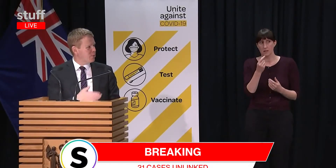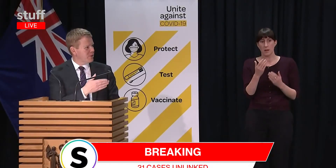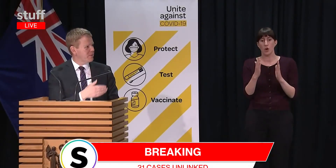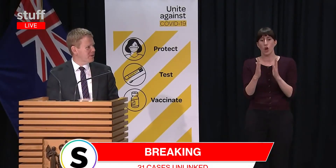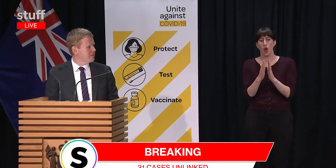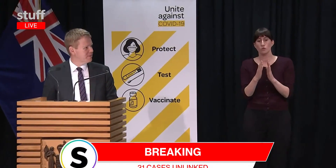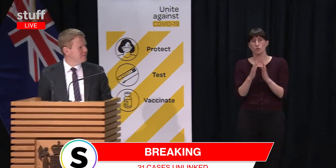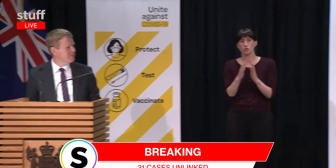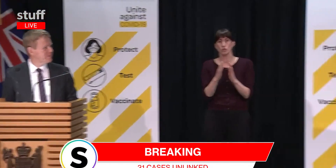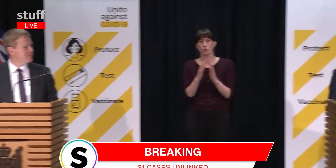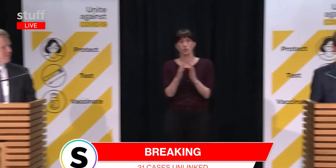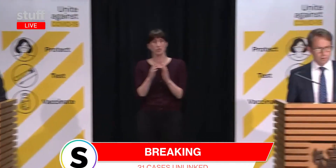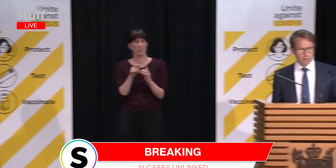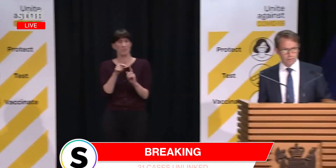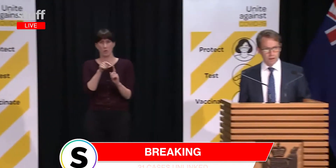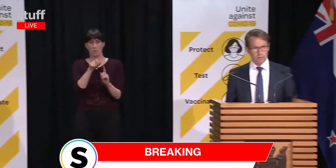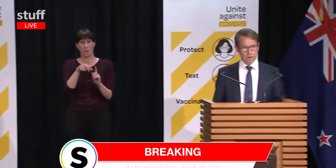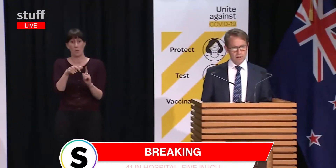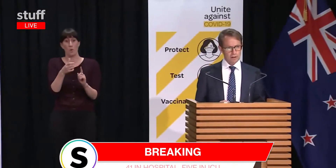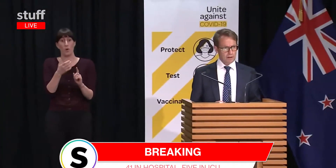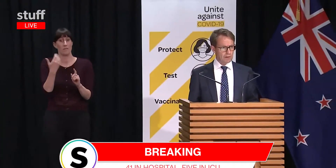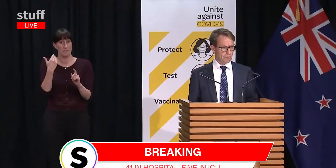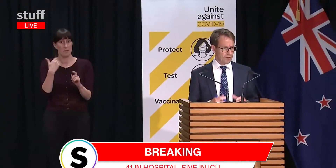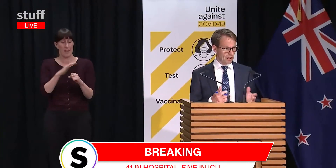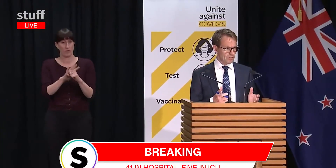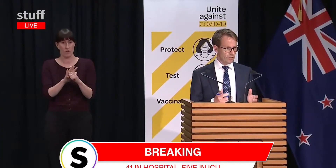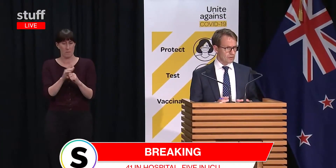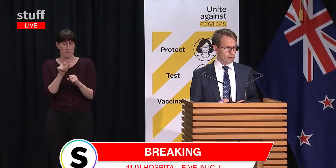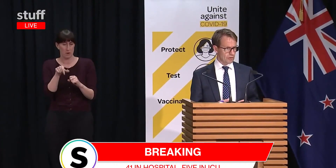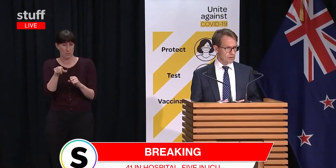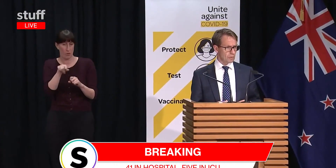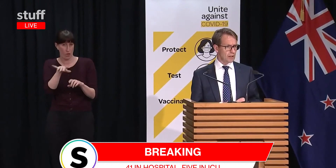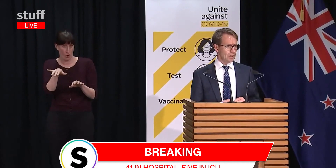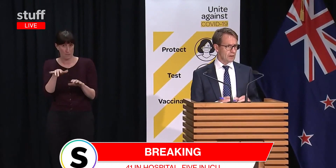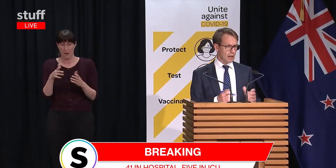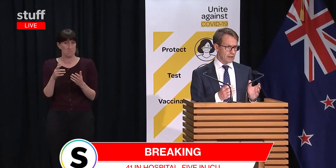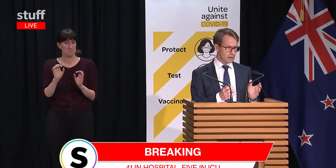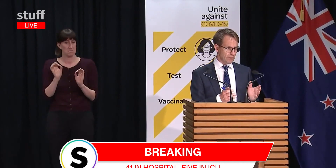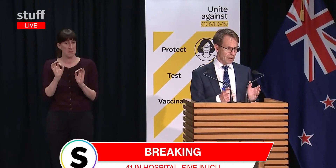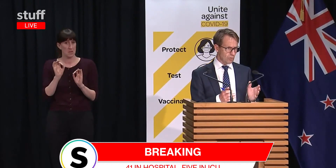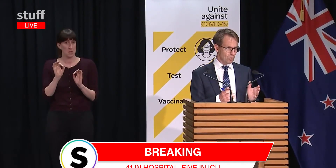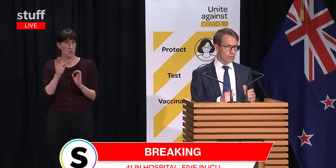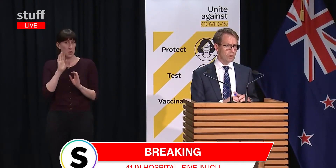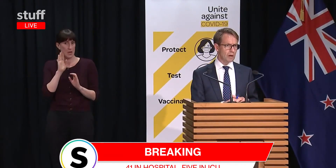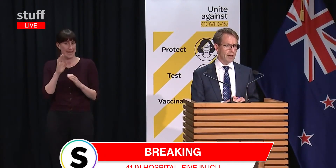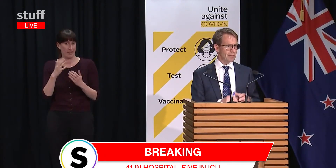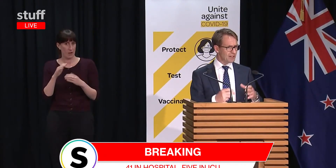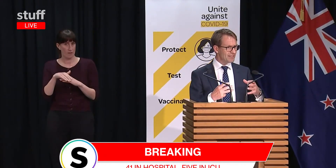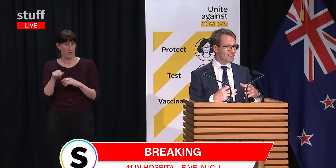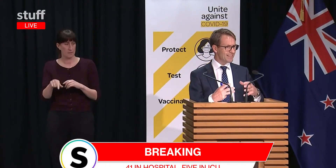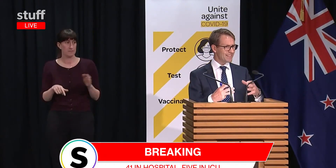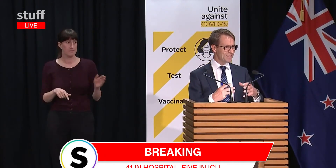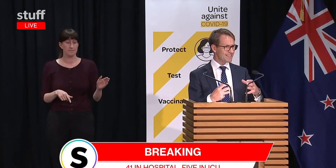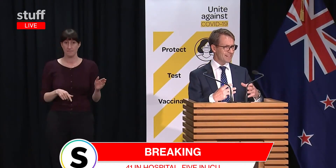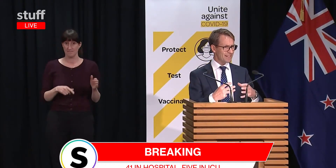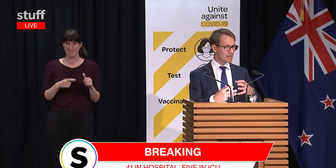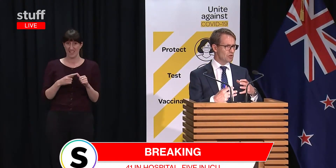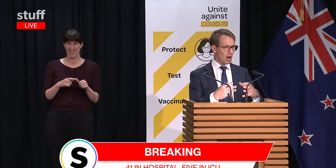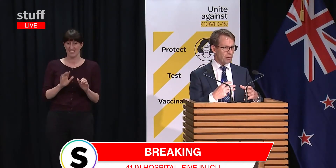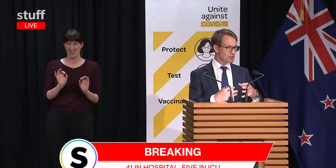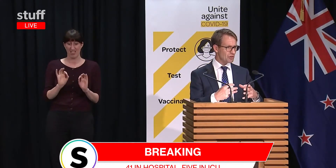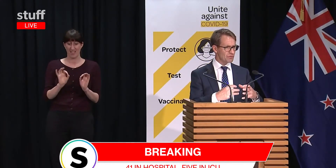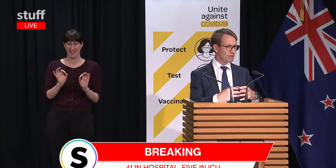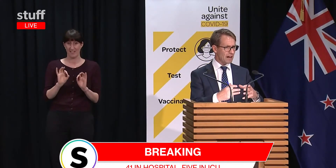likely at this point. No, so we haven't had any further cases since the weekend, and they're all in